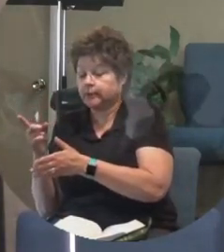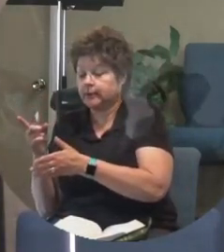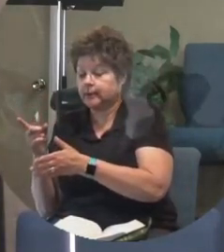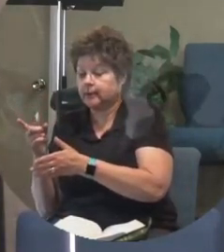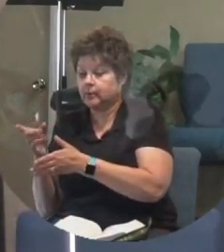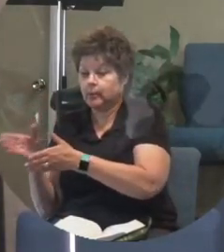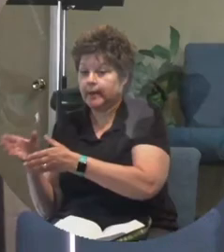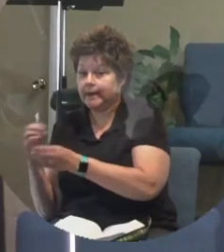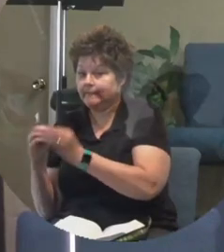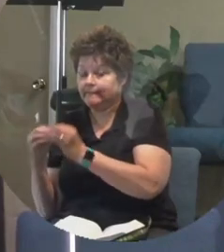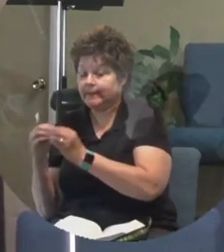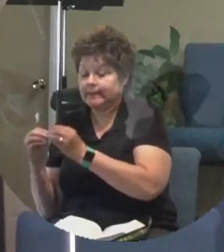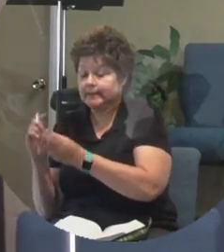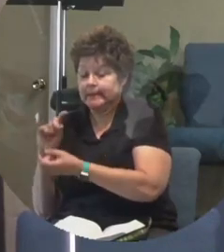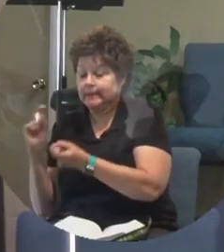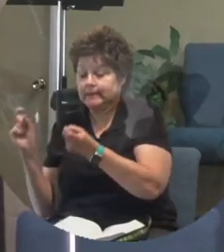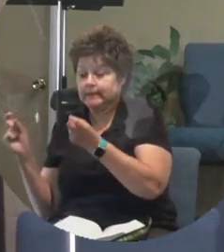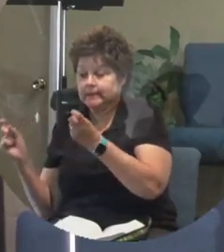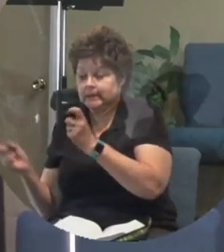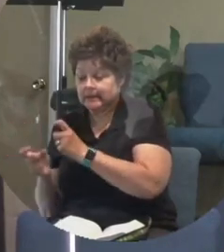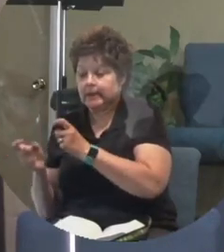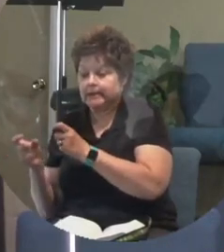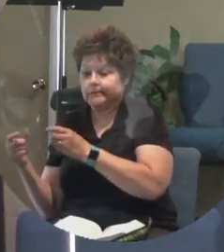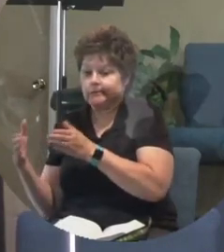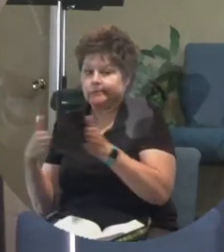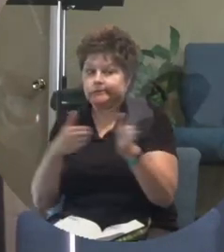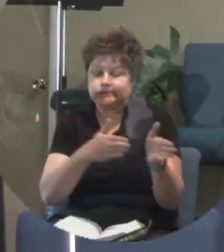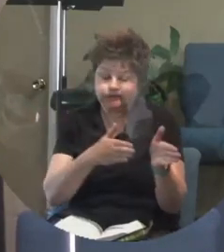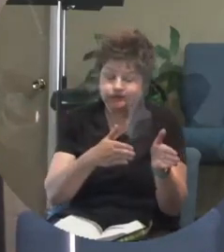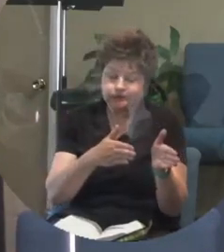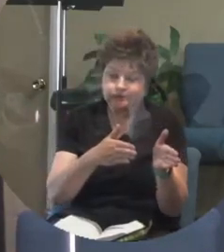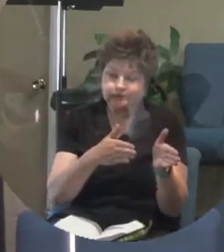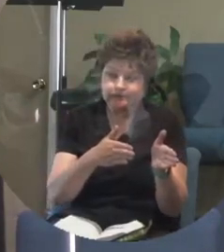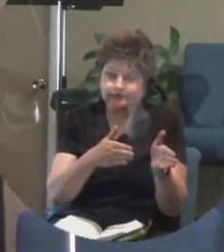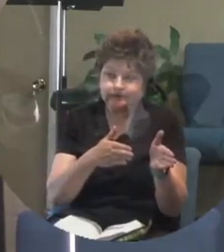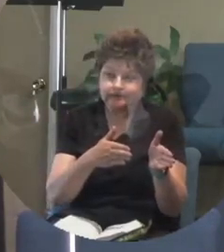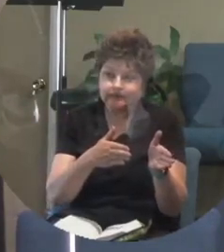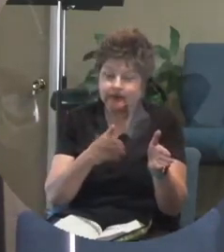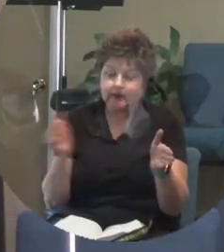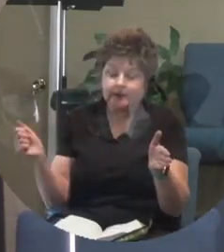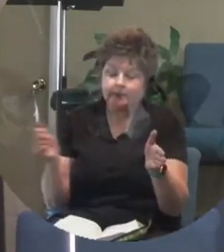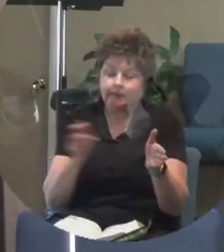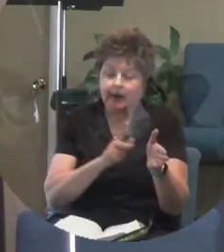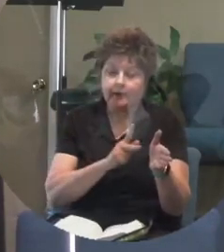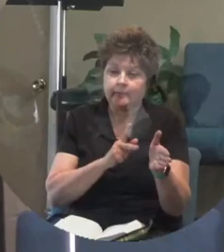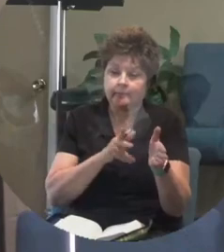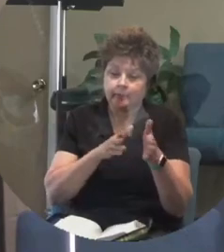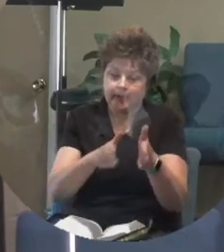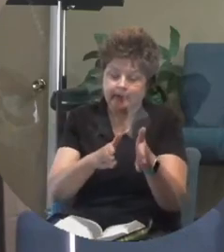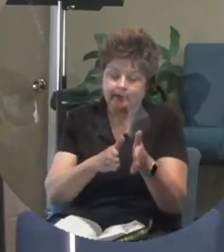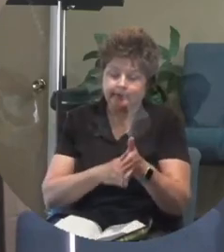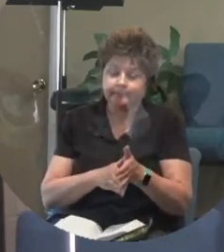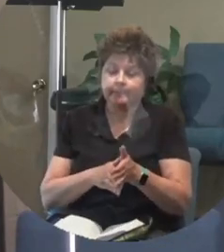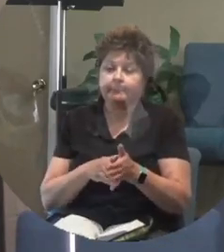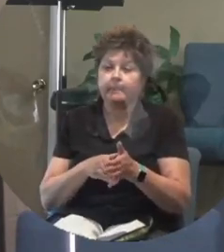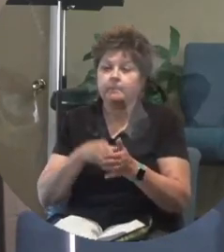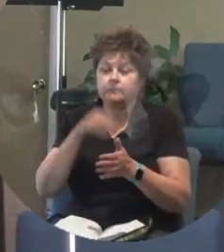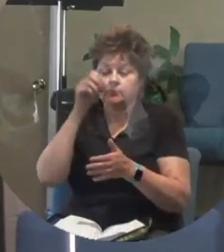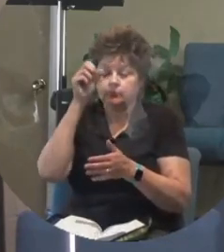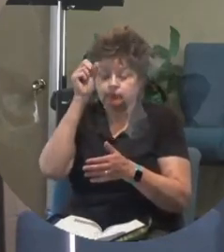to change your course to get back on the path. And so Solomon says,